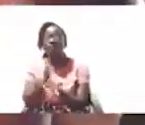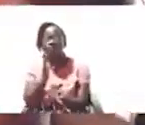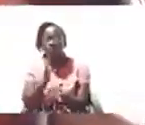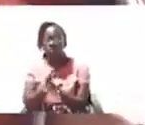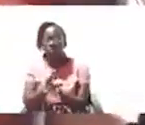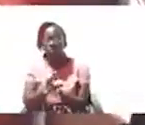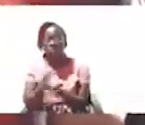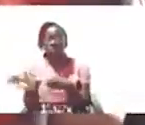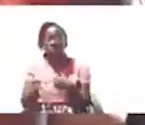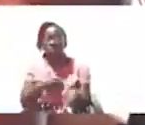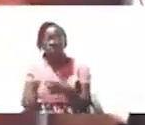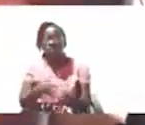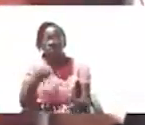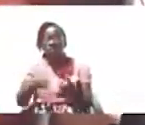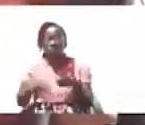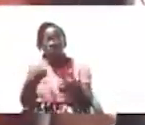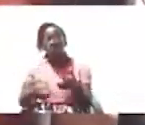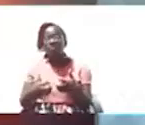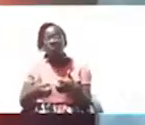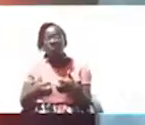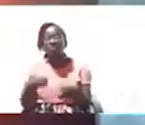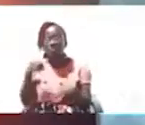whoever has a bad odor,